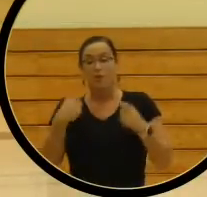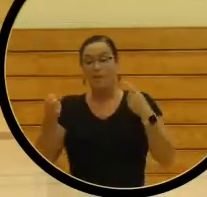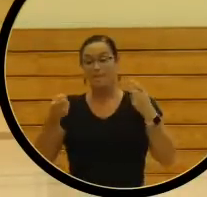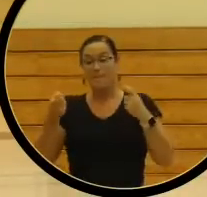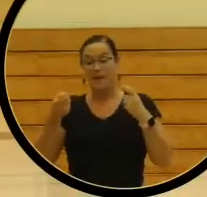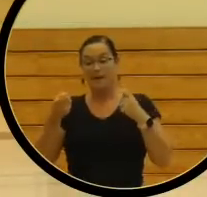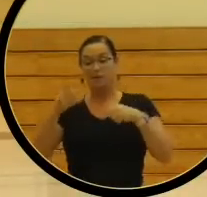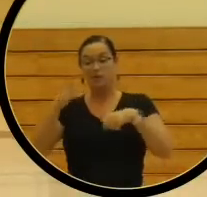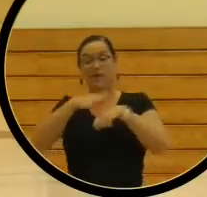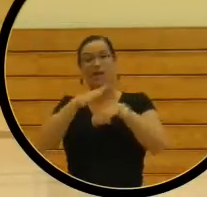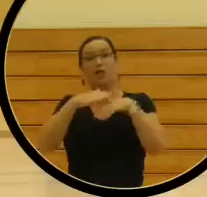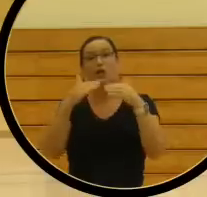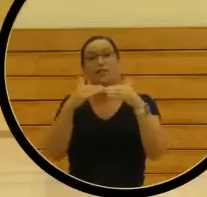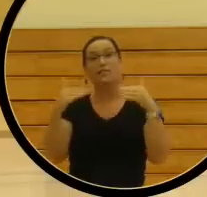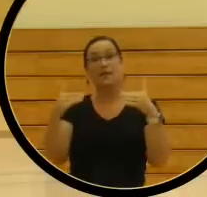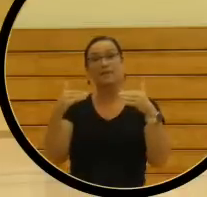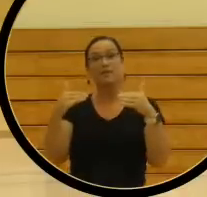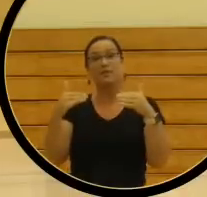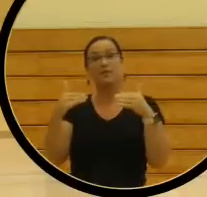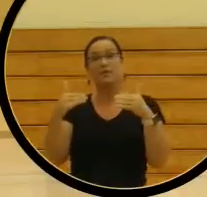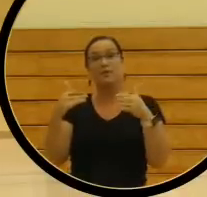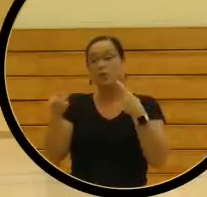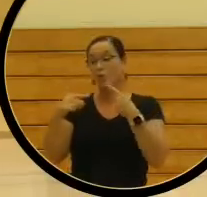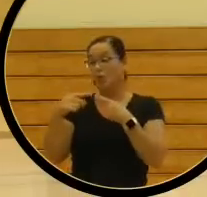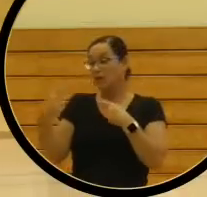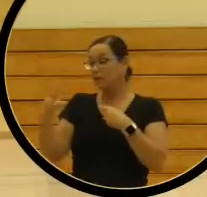levels based upon what HVO gives us.